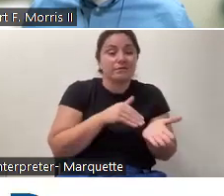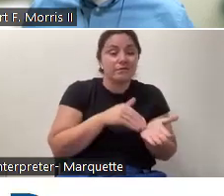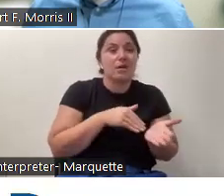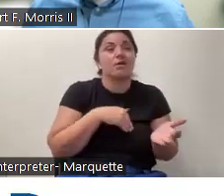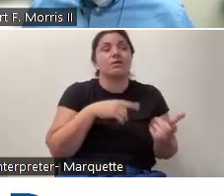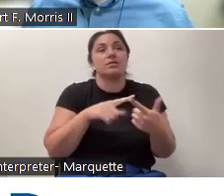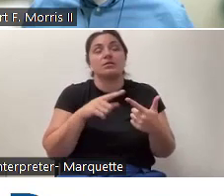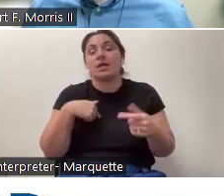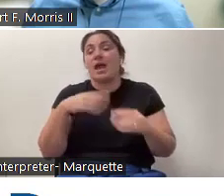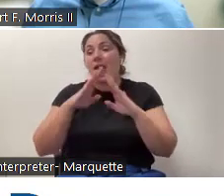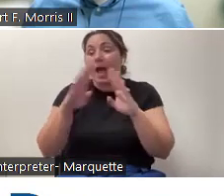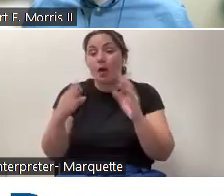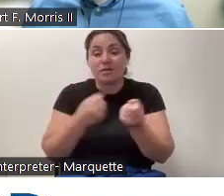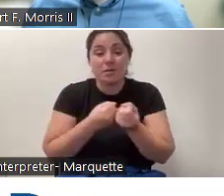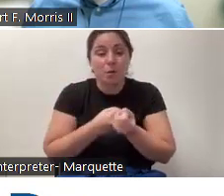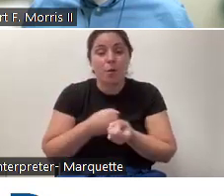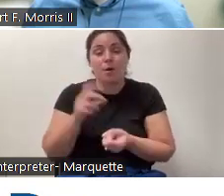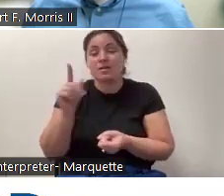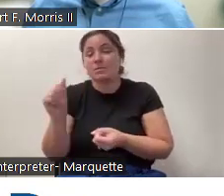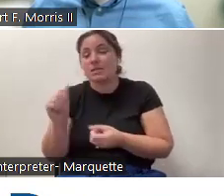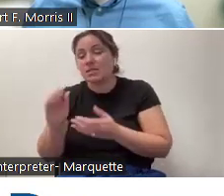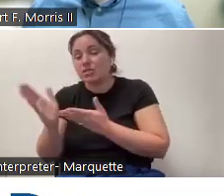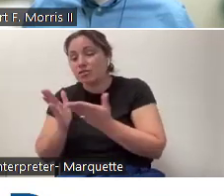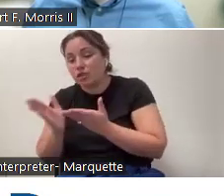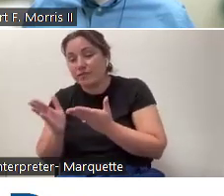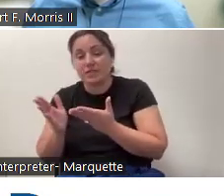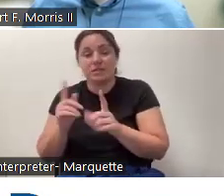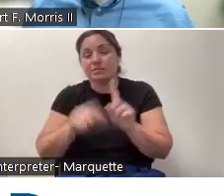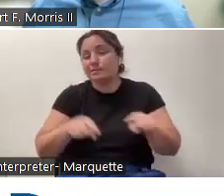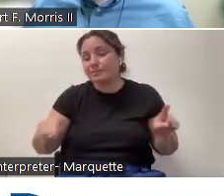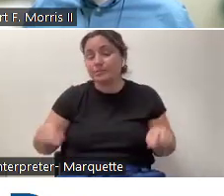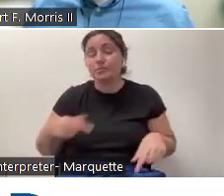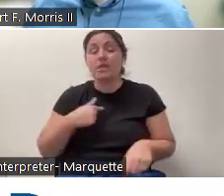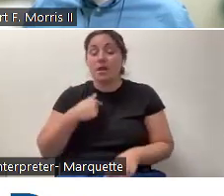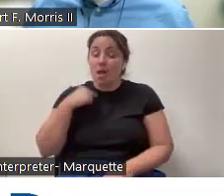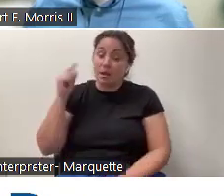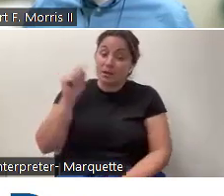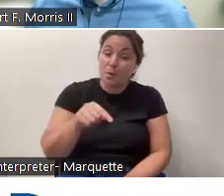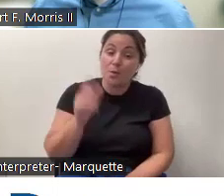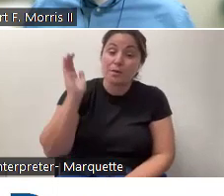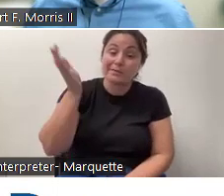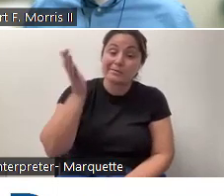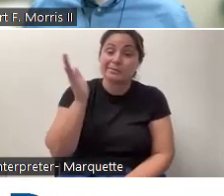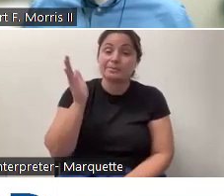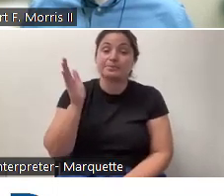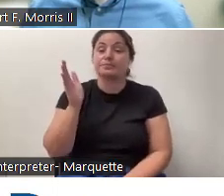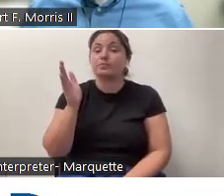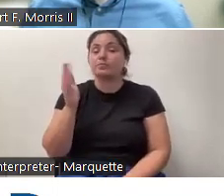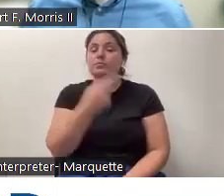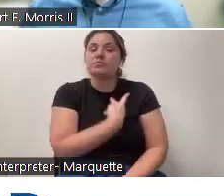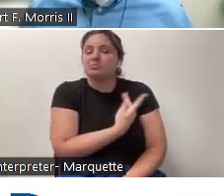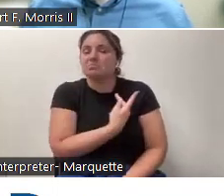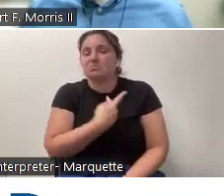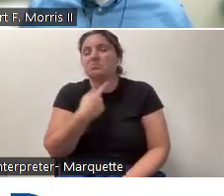disability services. So I'll do presentations on, me and him will partner up